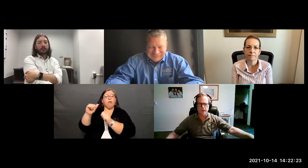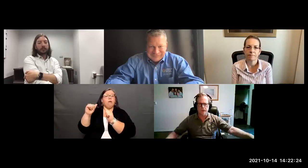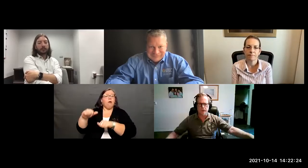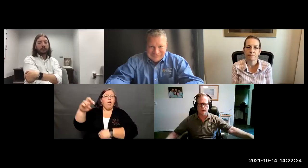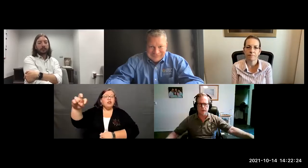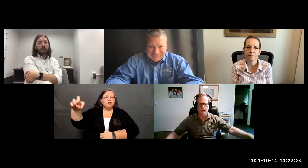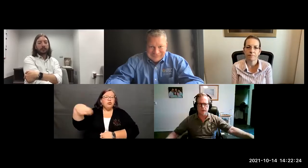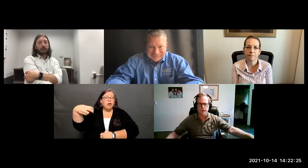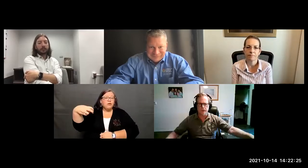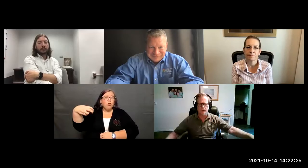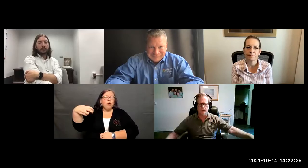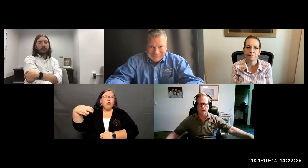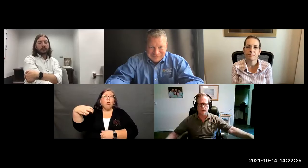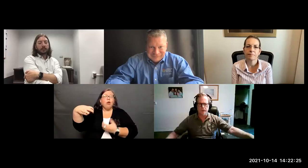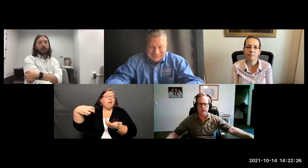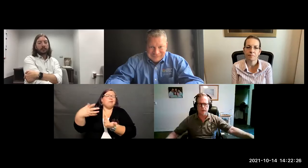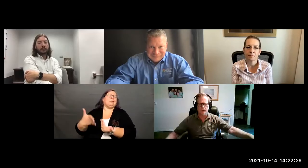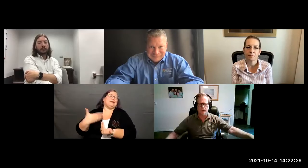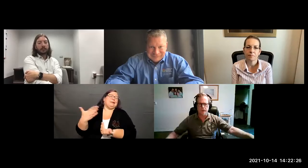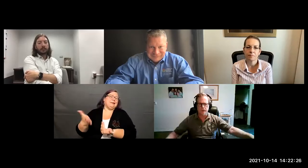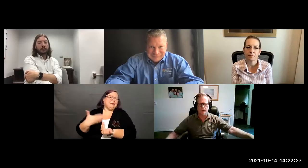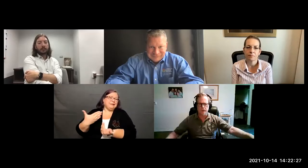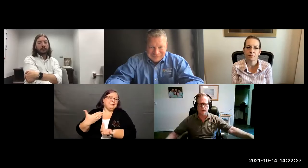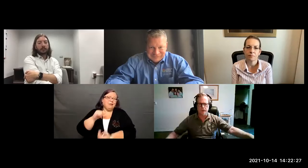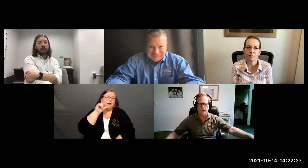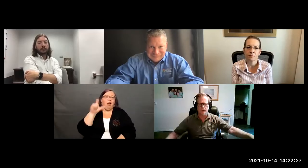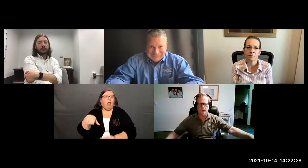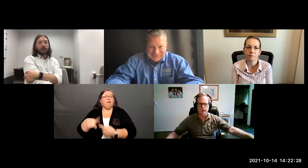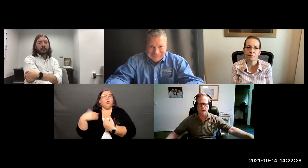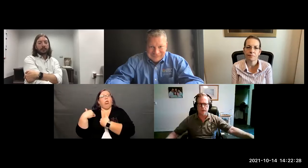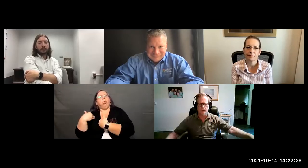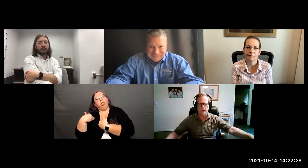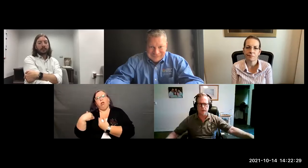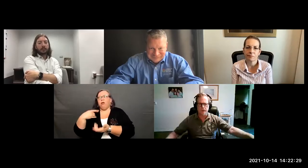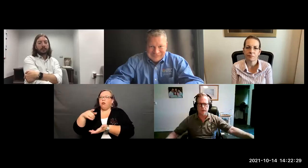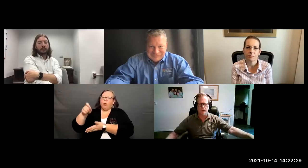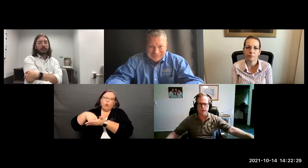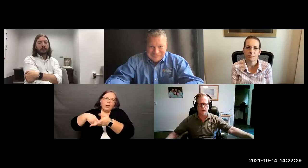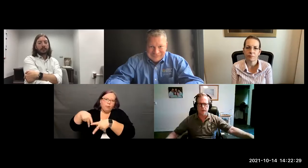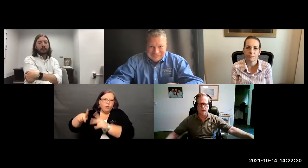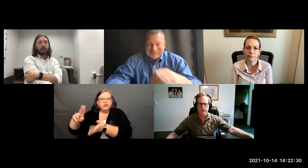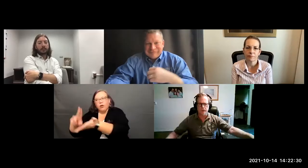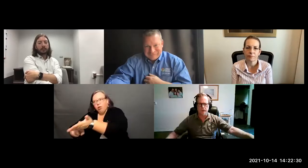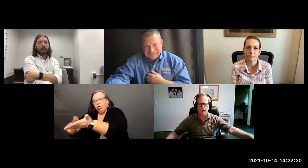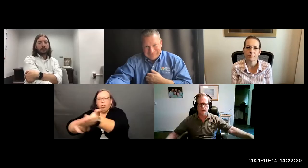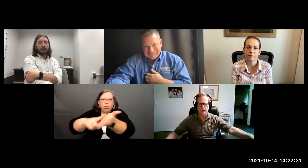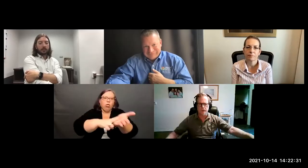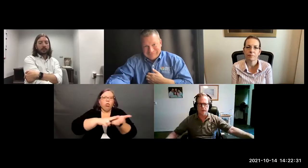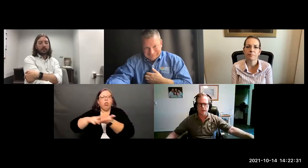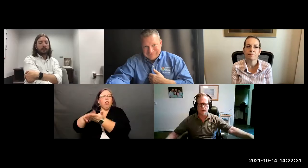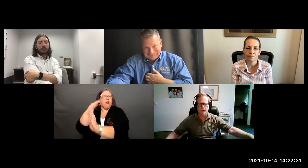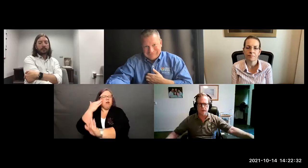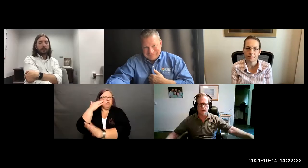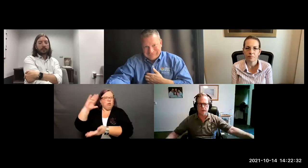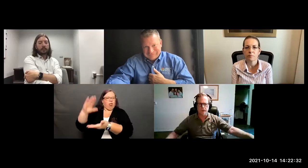limited burden for getting written permission. And there are other kinds of data which require